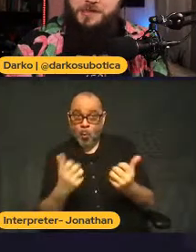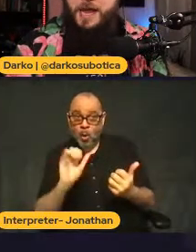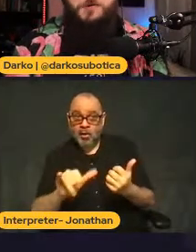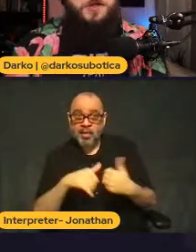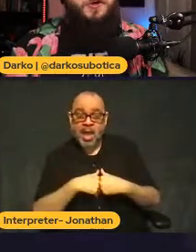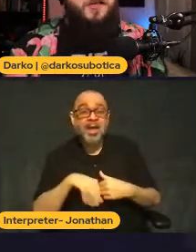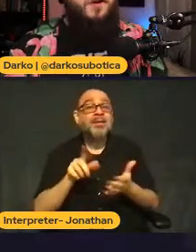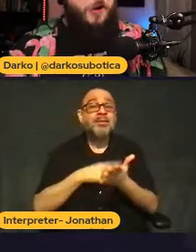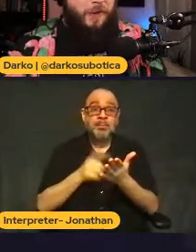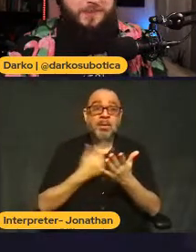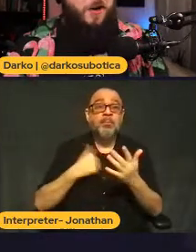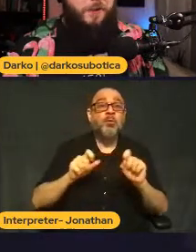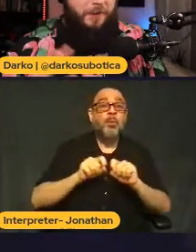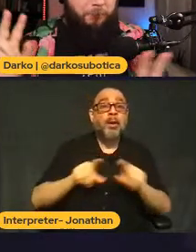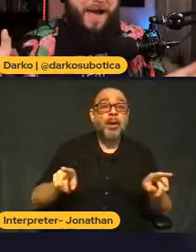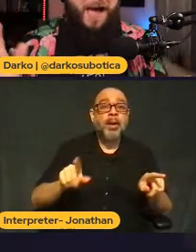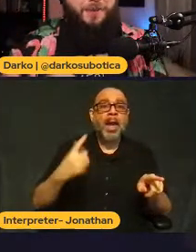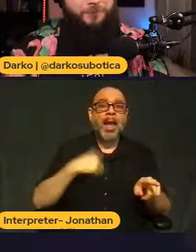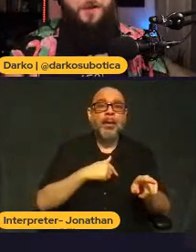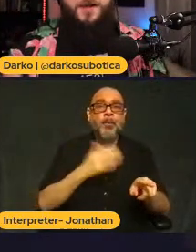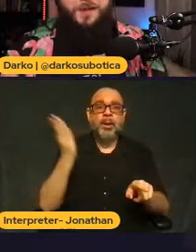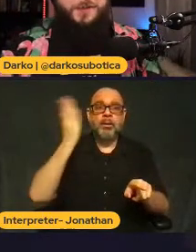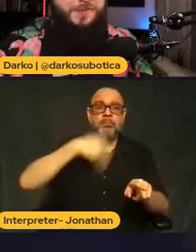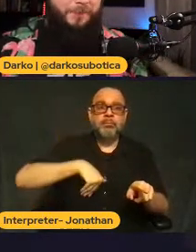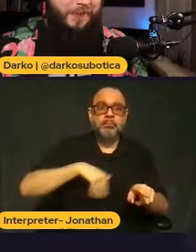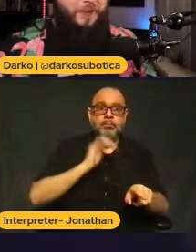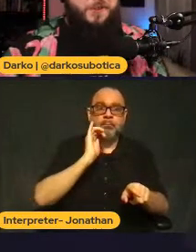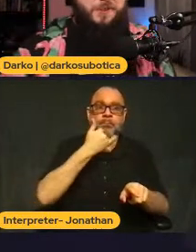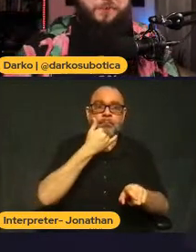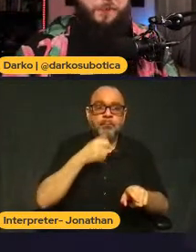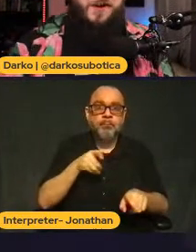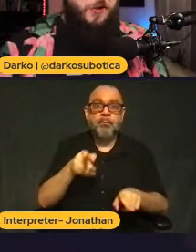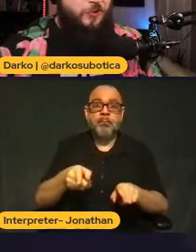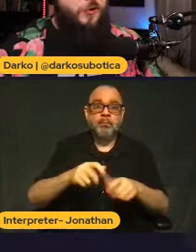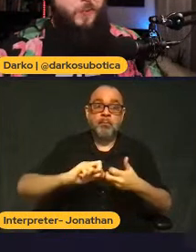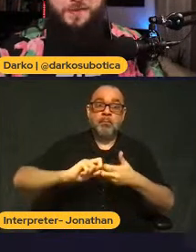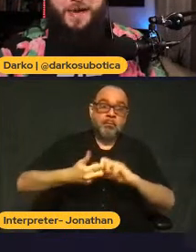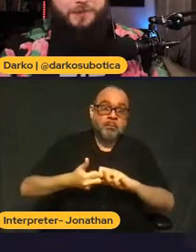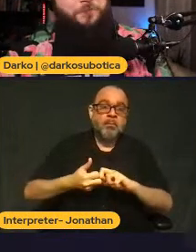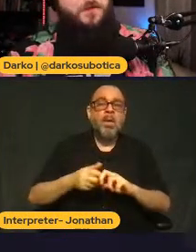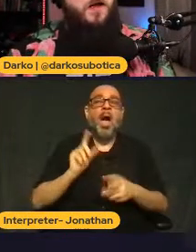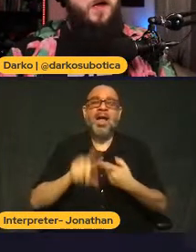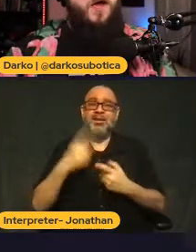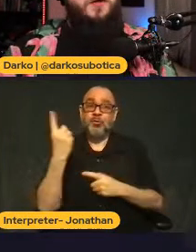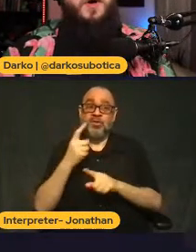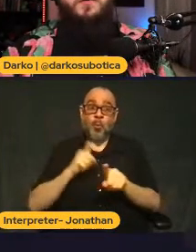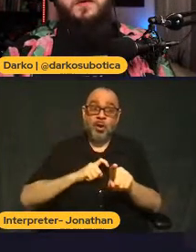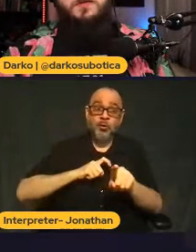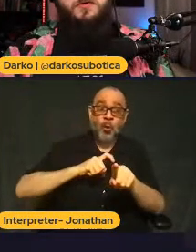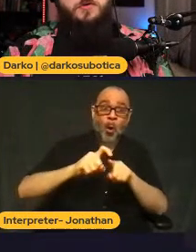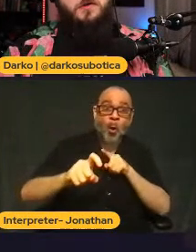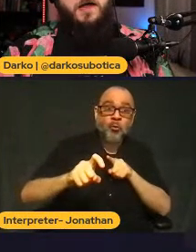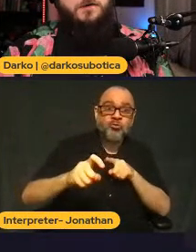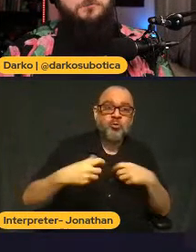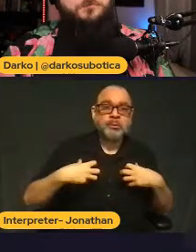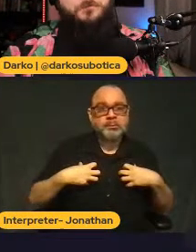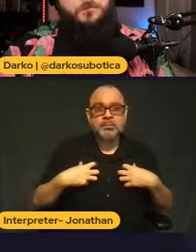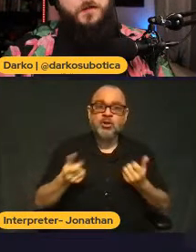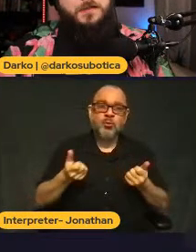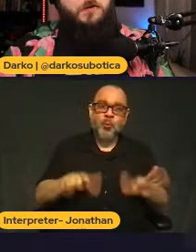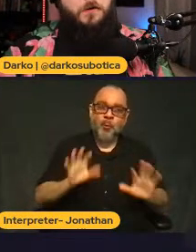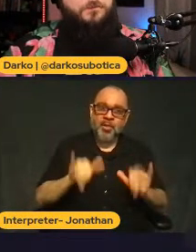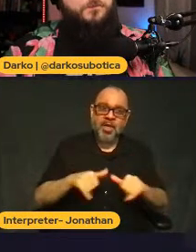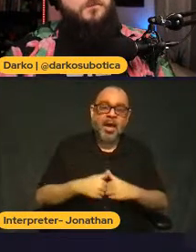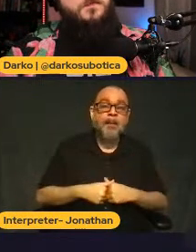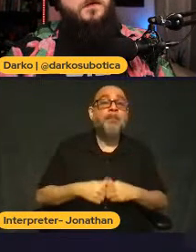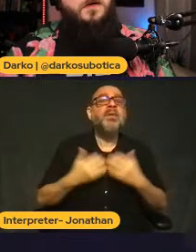deploy things and we don't even notice they're bad until somebody calls us on the phone, and you don't want that. So how do these controls look like?